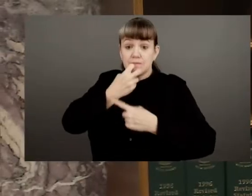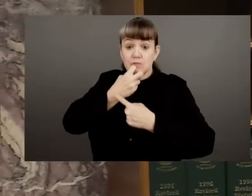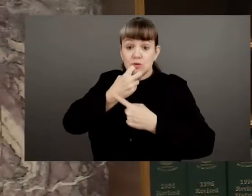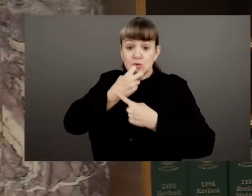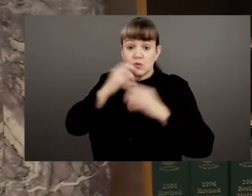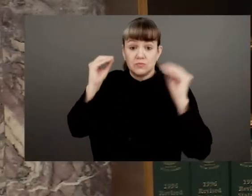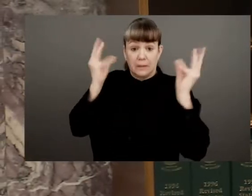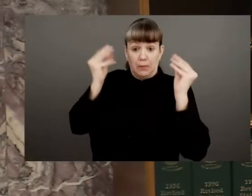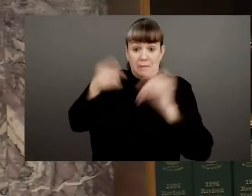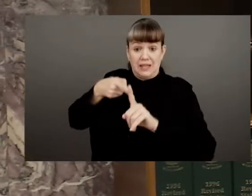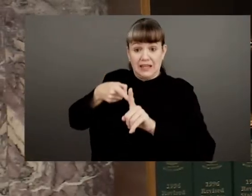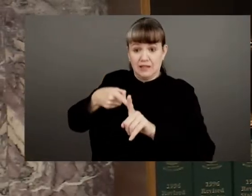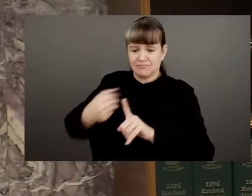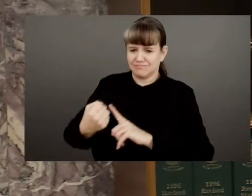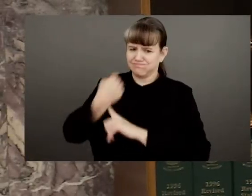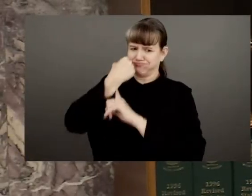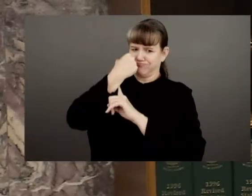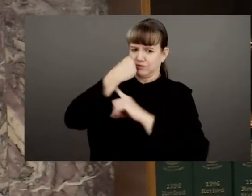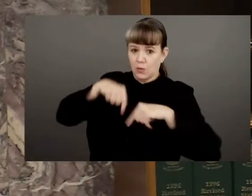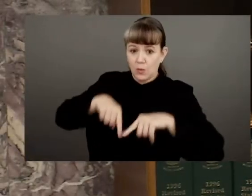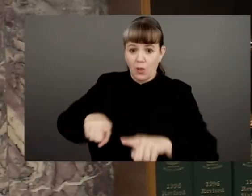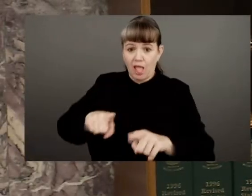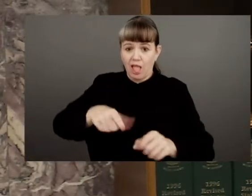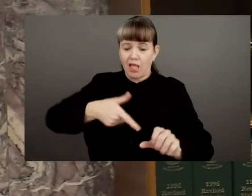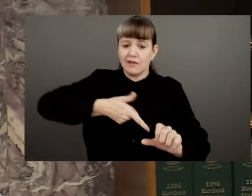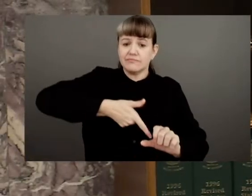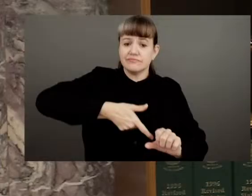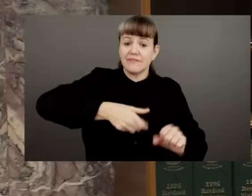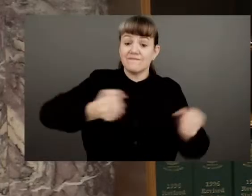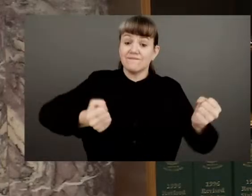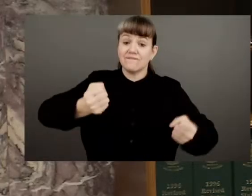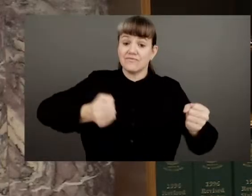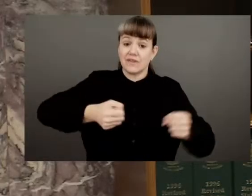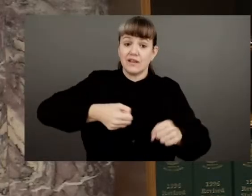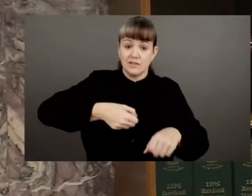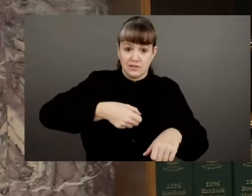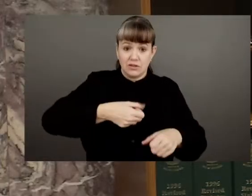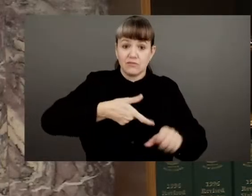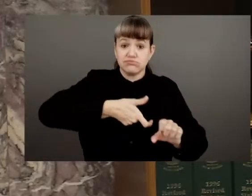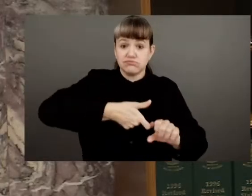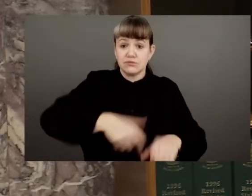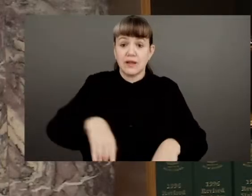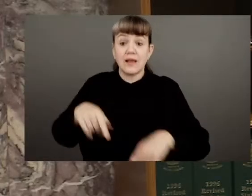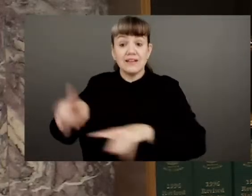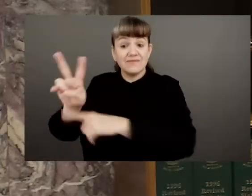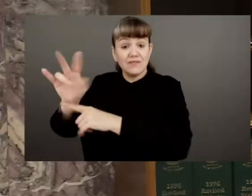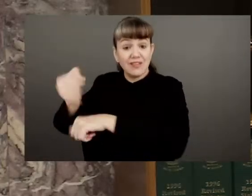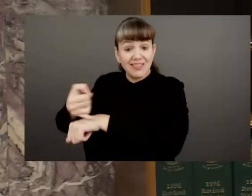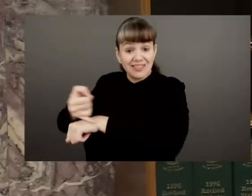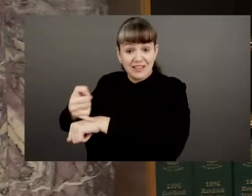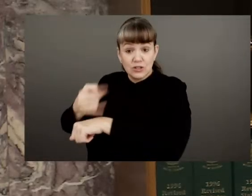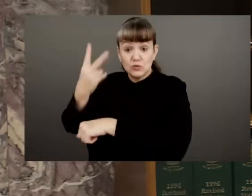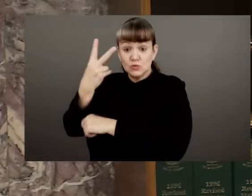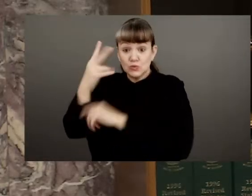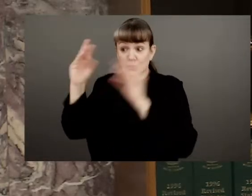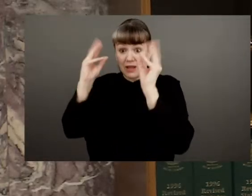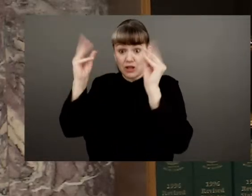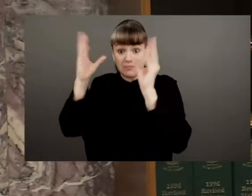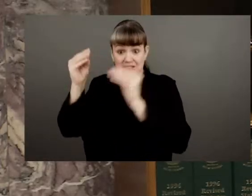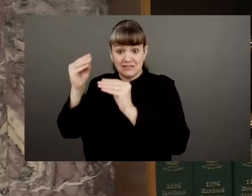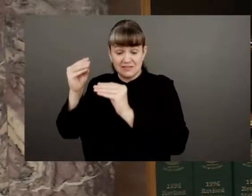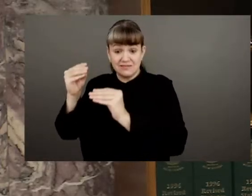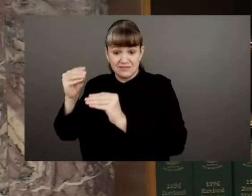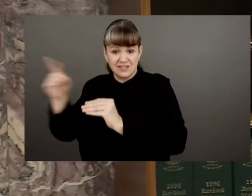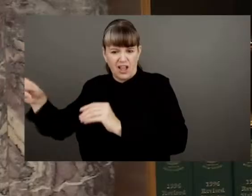paramedics were assaulted by a driver who crashed into the ER. These are the people that dedicate their lives,